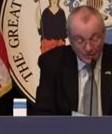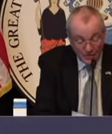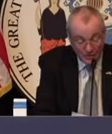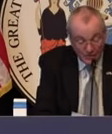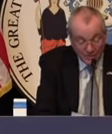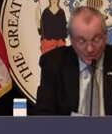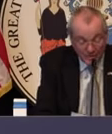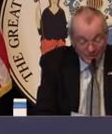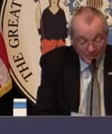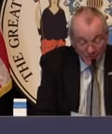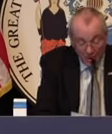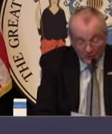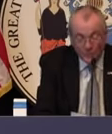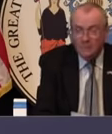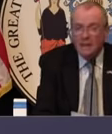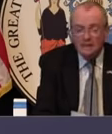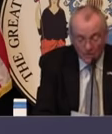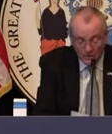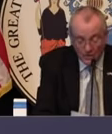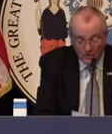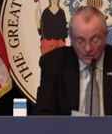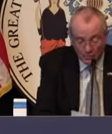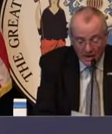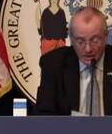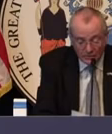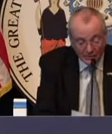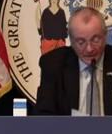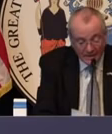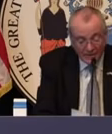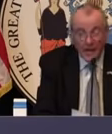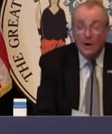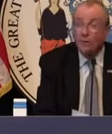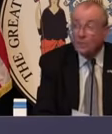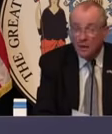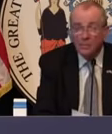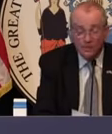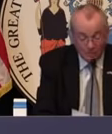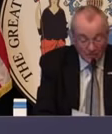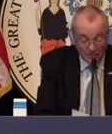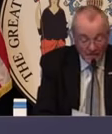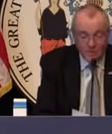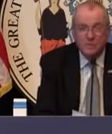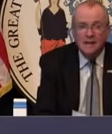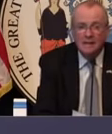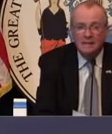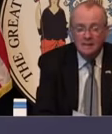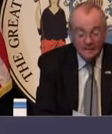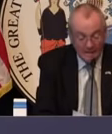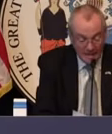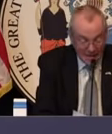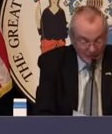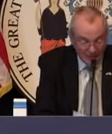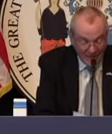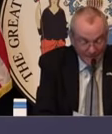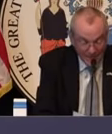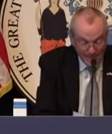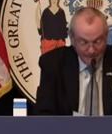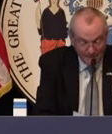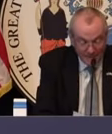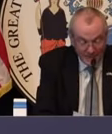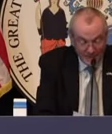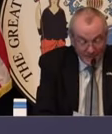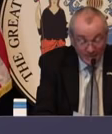New Jersey family whom we have lost, remain in our thoughts and prayers, and they are remembered as our flags remain at